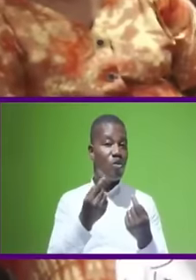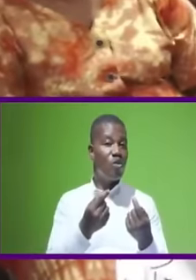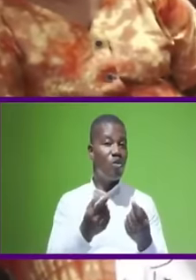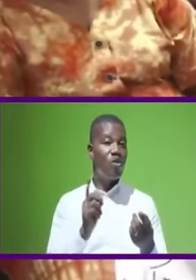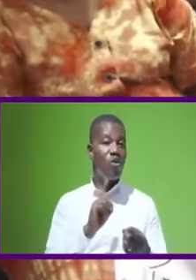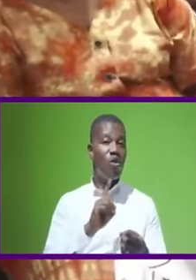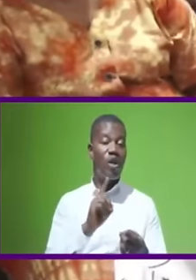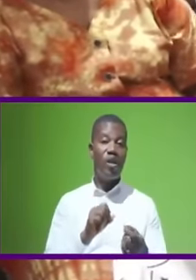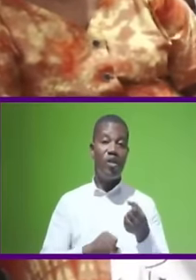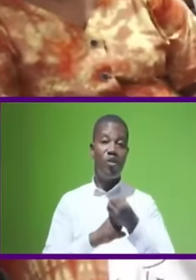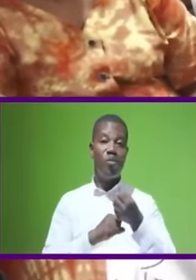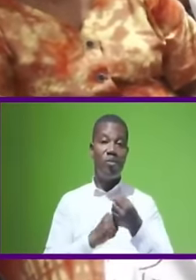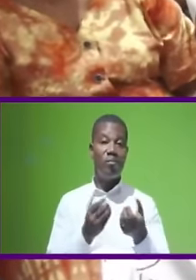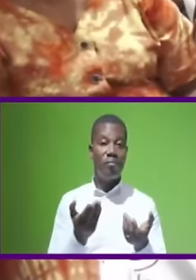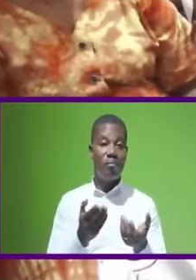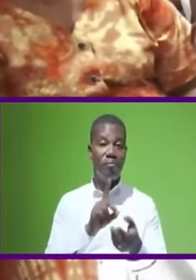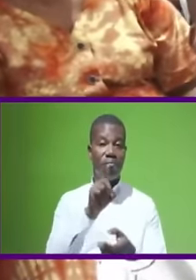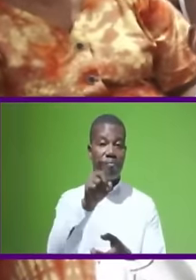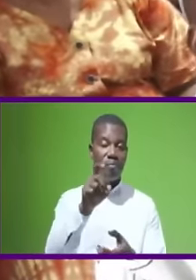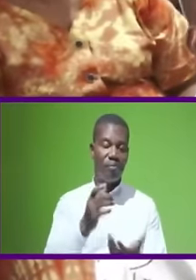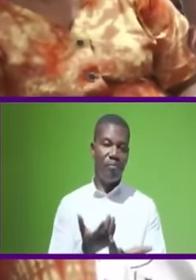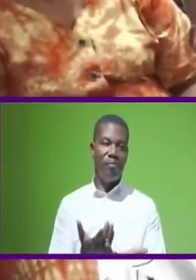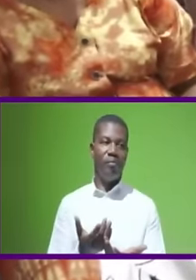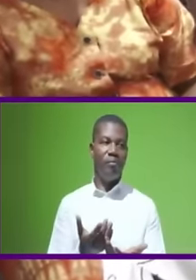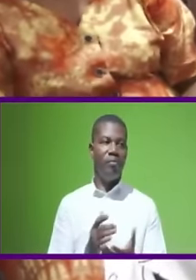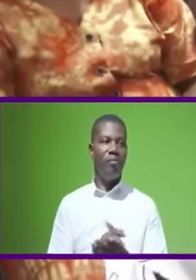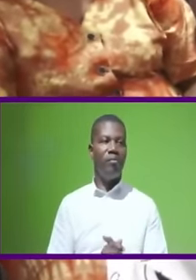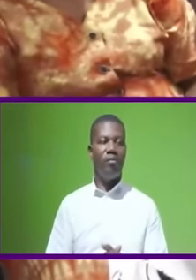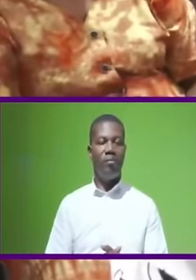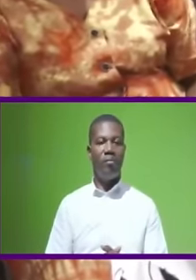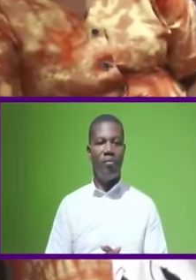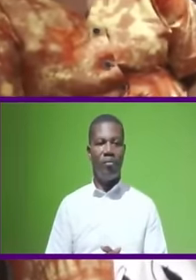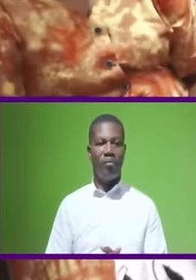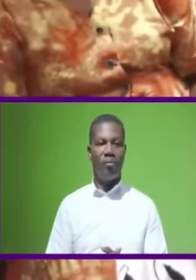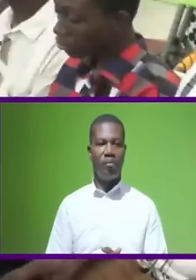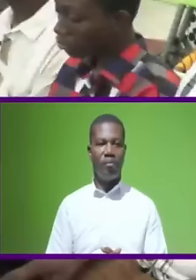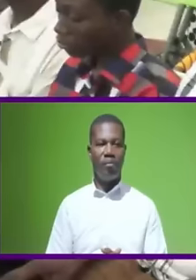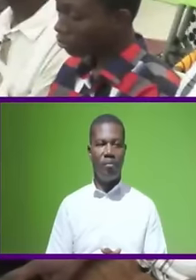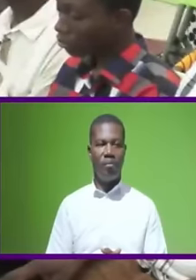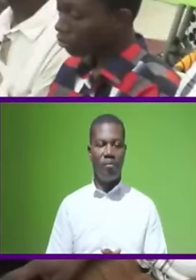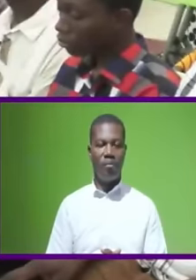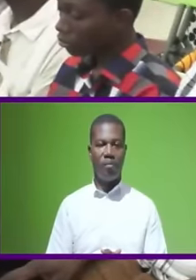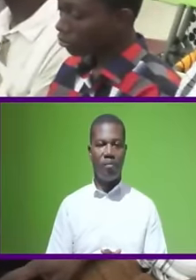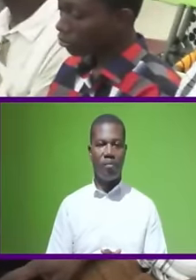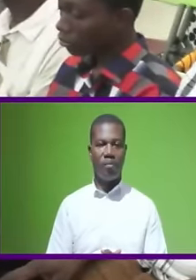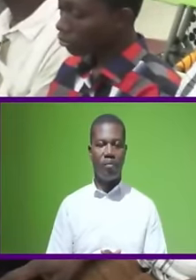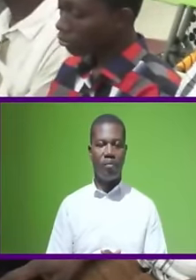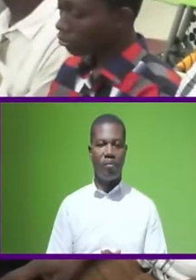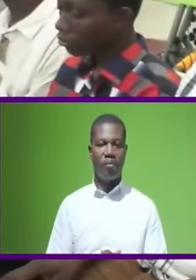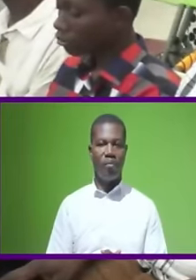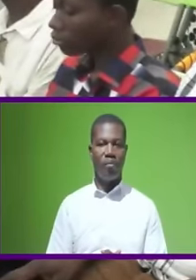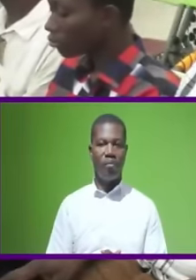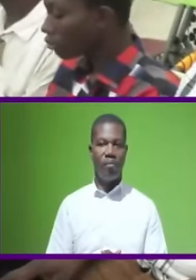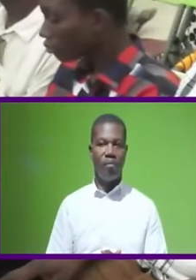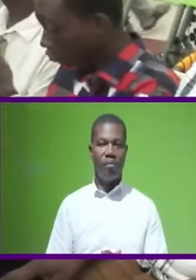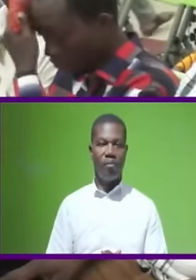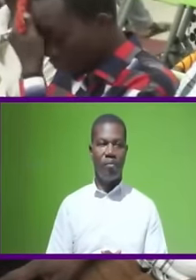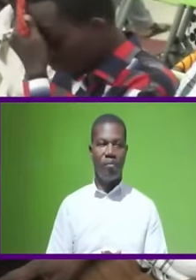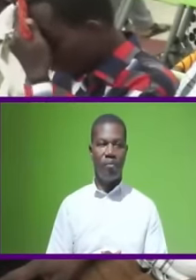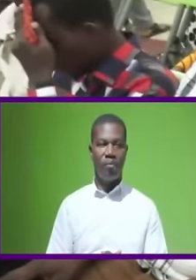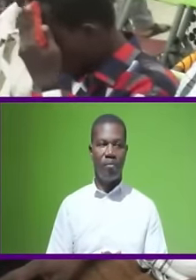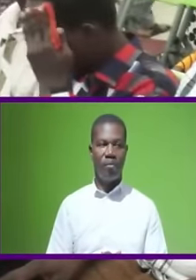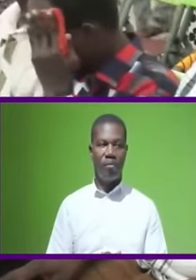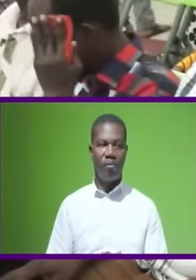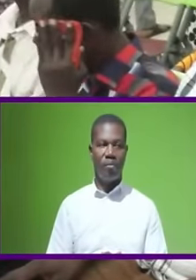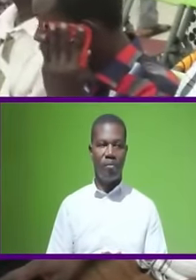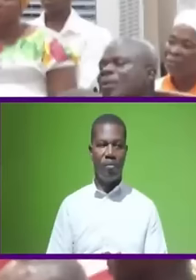not keep it. I have used it to sacrifice for the movement, for the TV, for the FM and the many lands and other